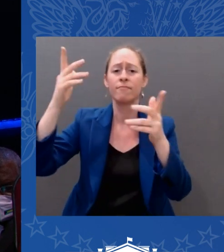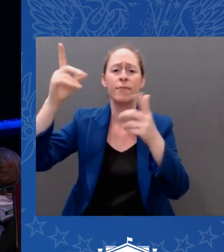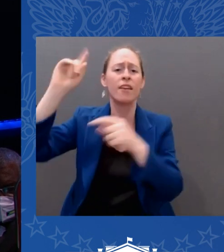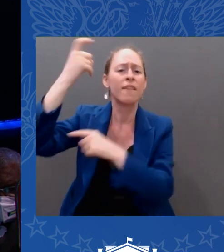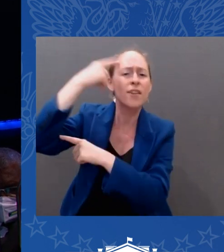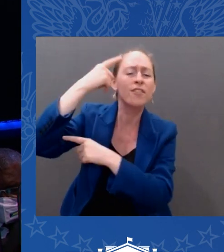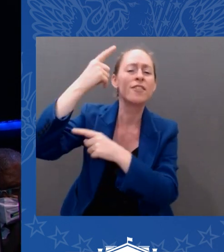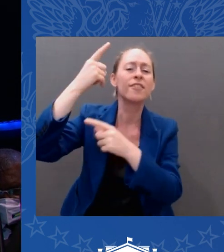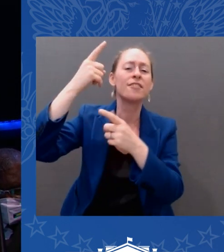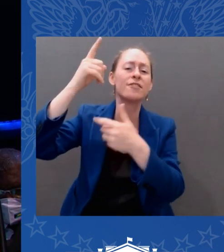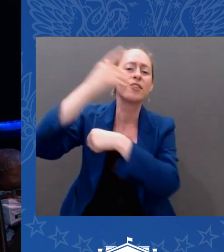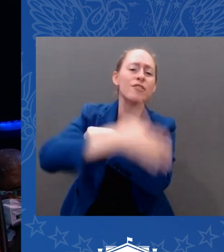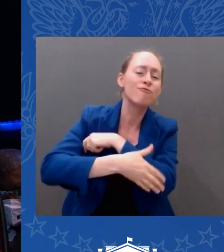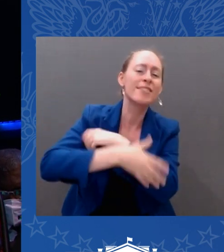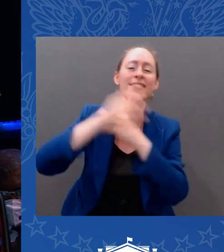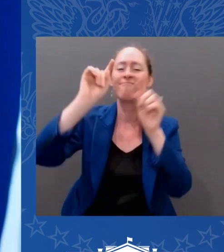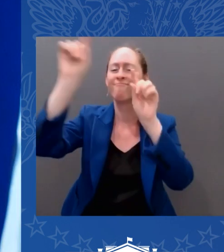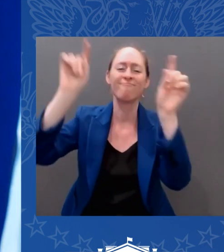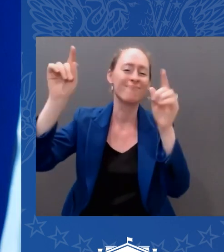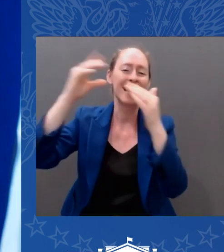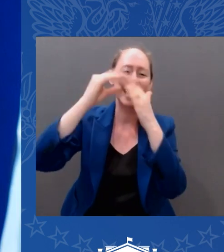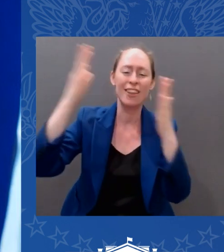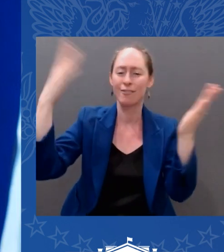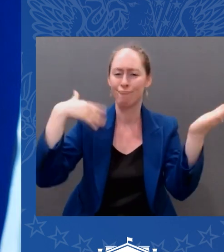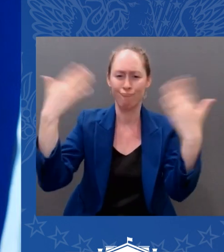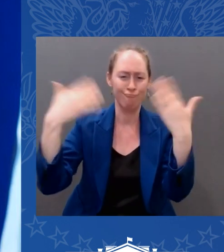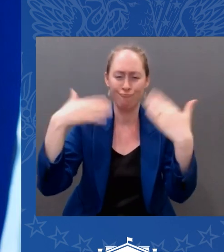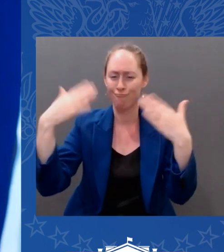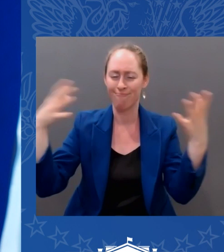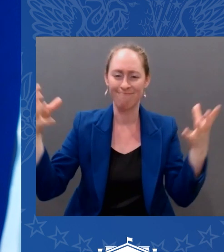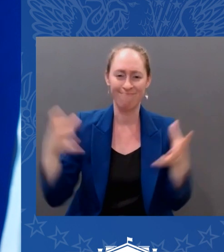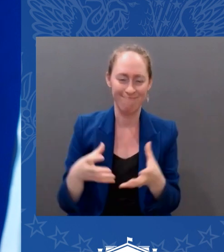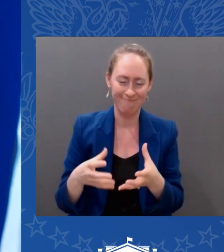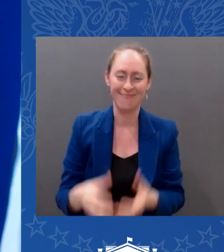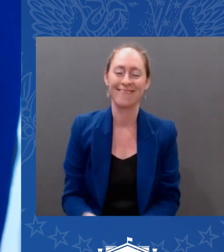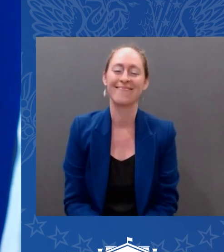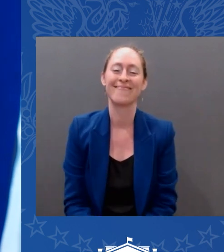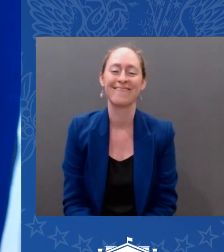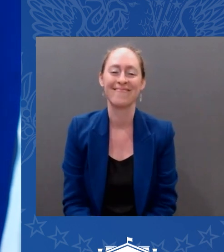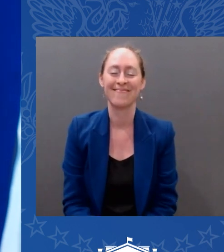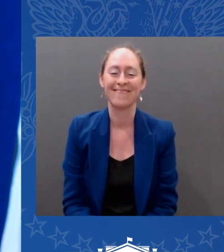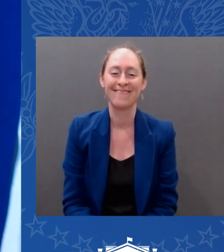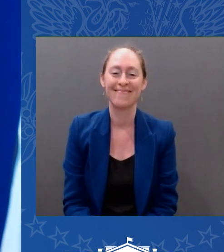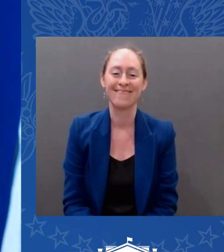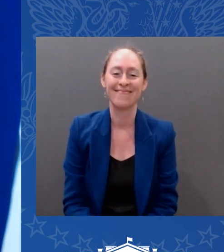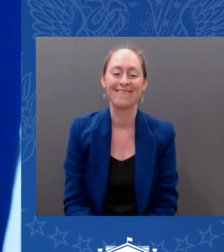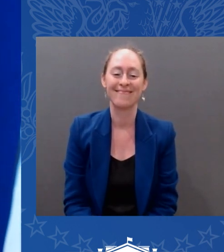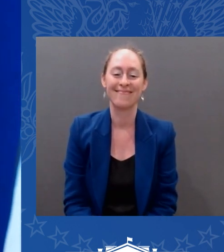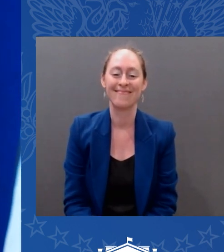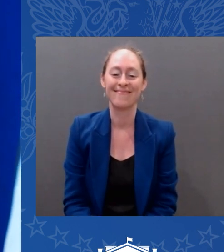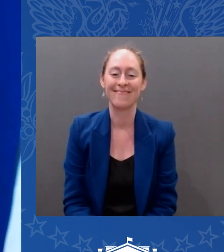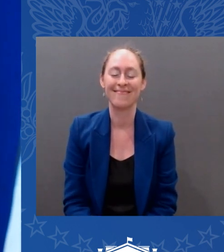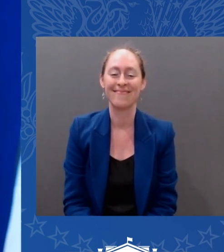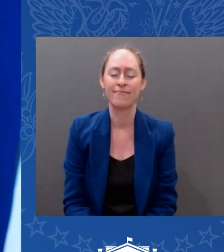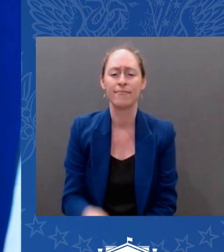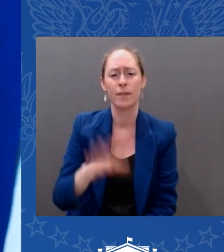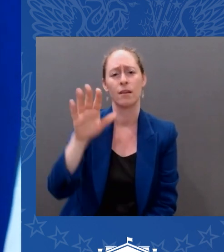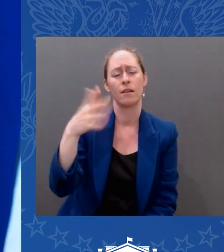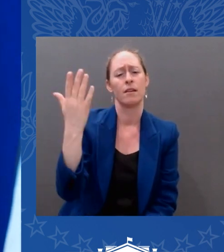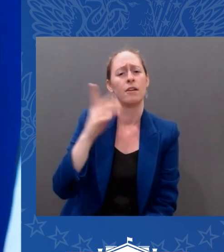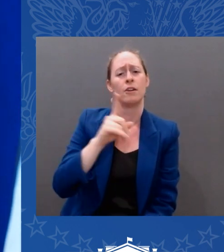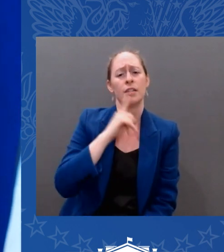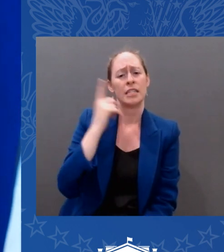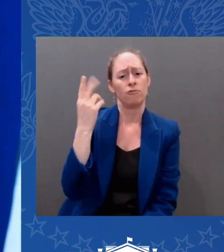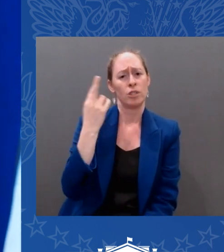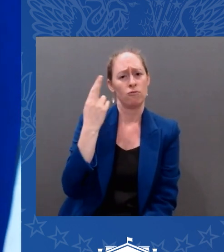We did so because we believe this mechanism as a valuable space for